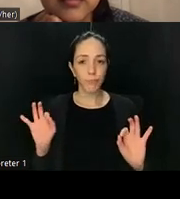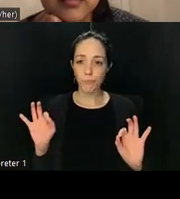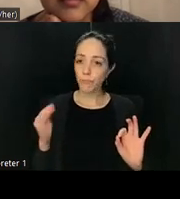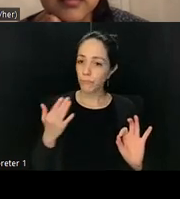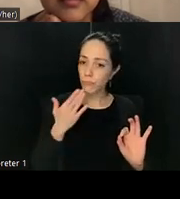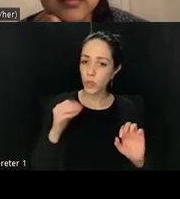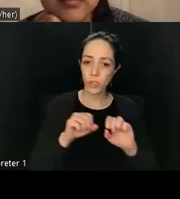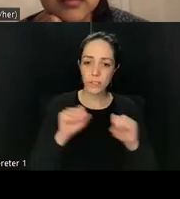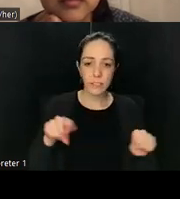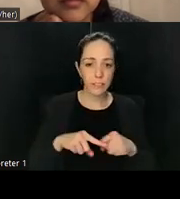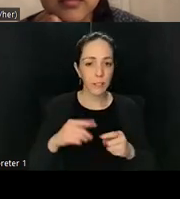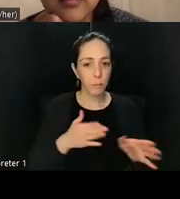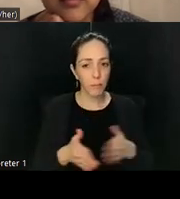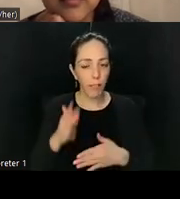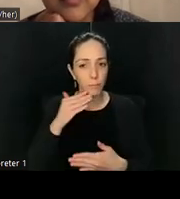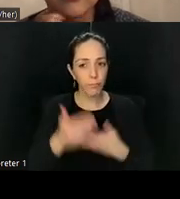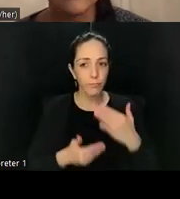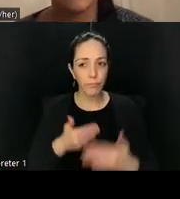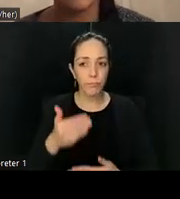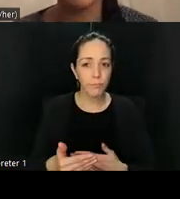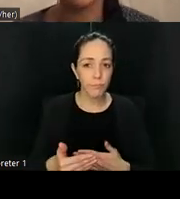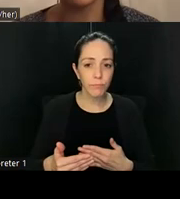system to get from here through